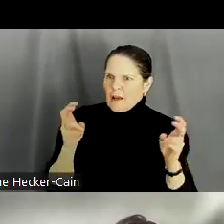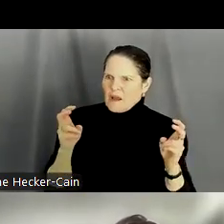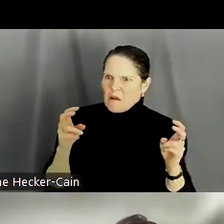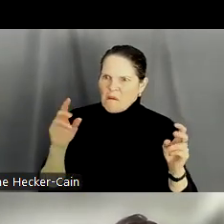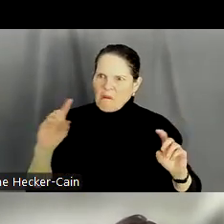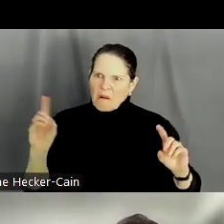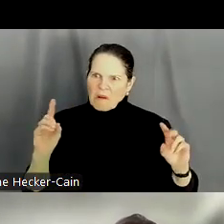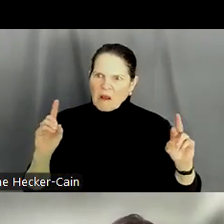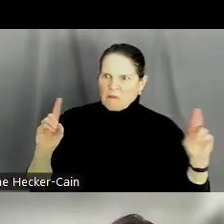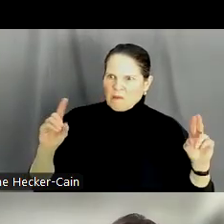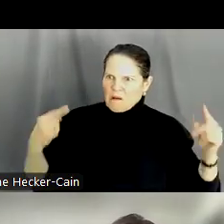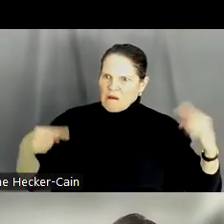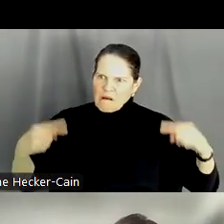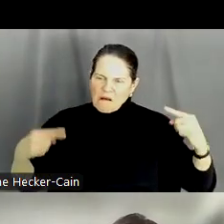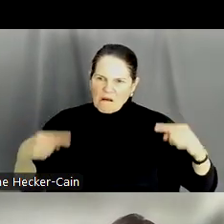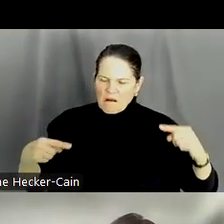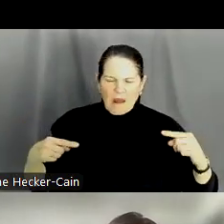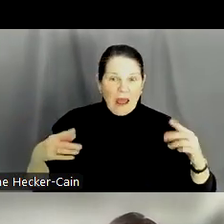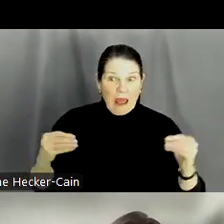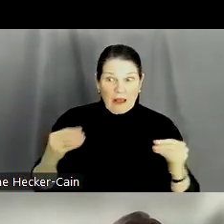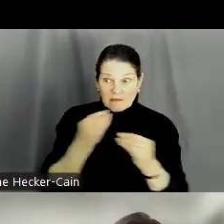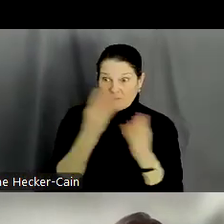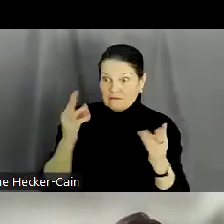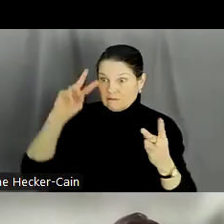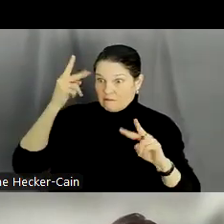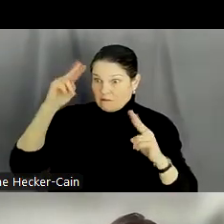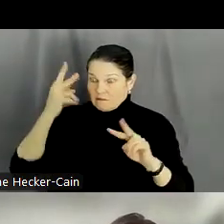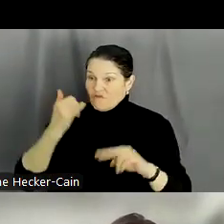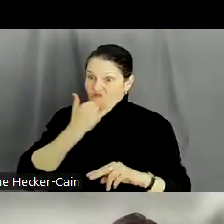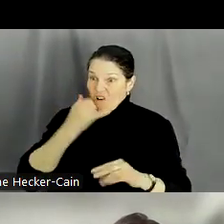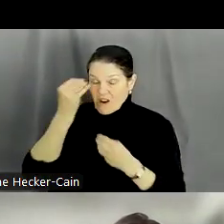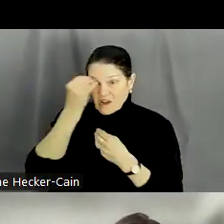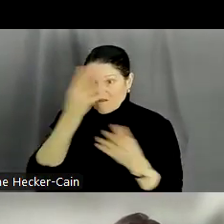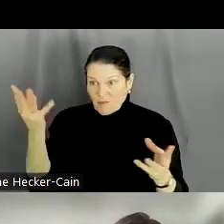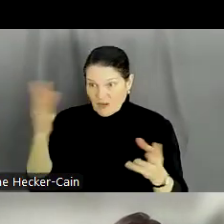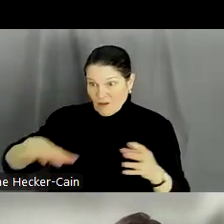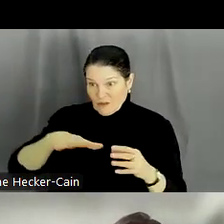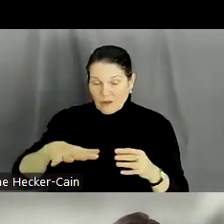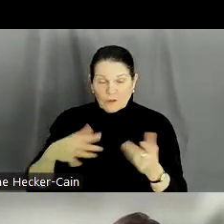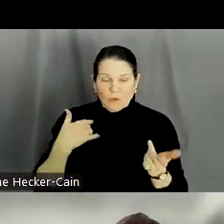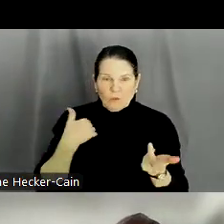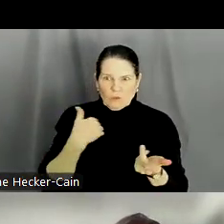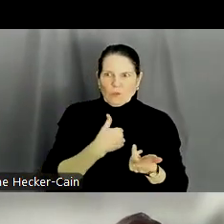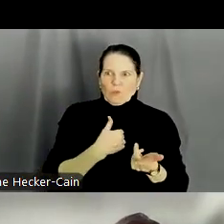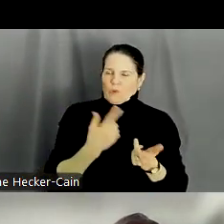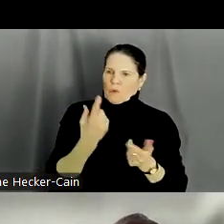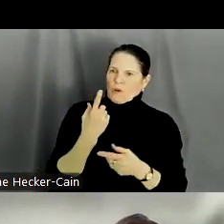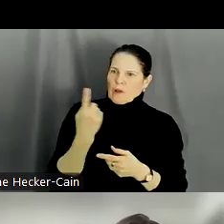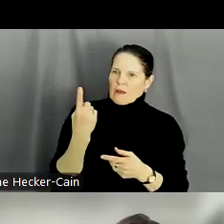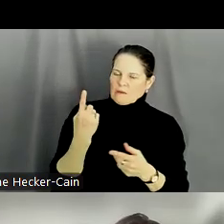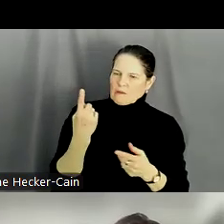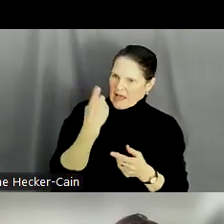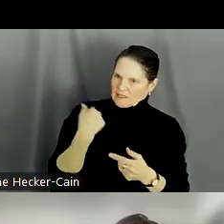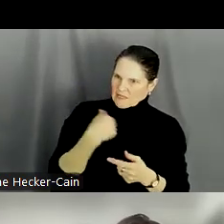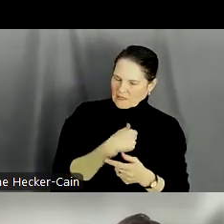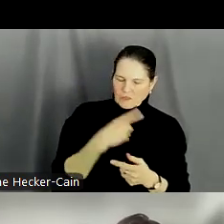is something that there's a lot of mis and disinformation about. We were asked to work on some data requests from